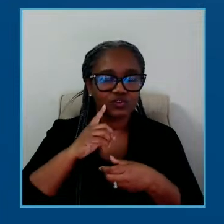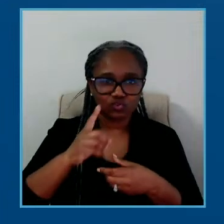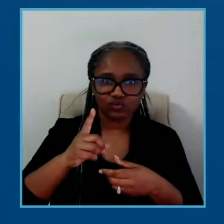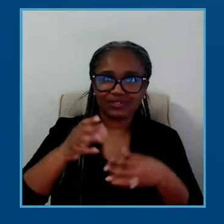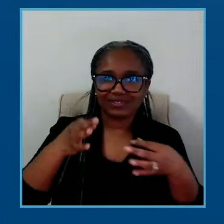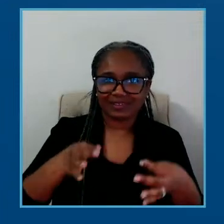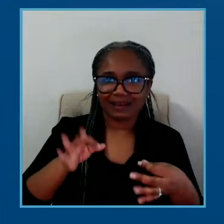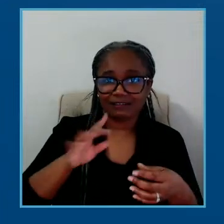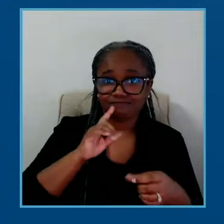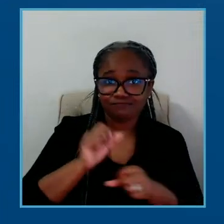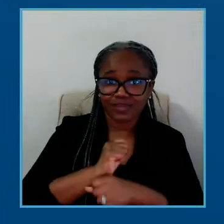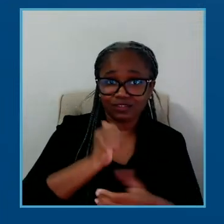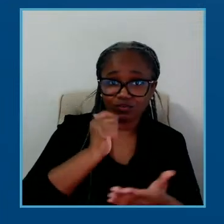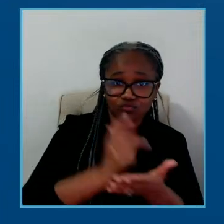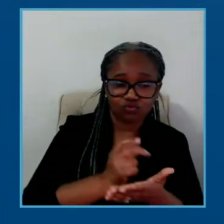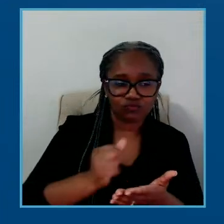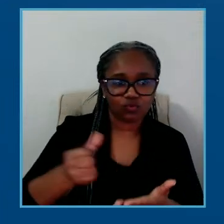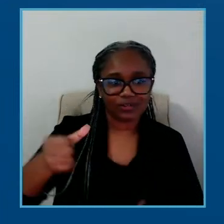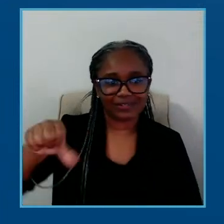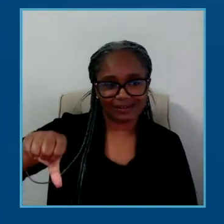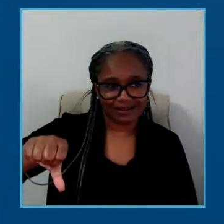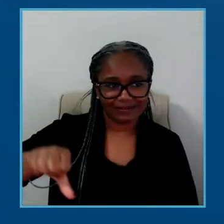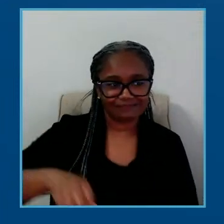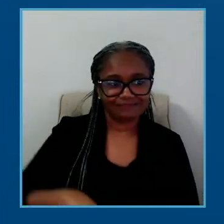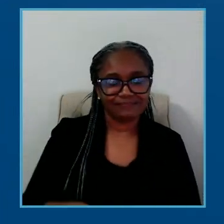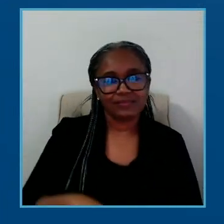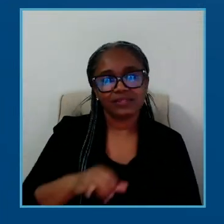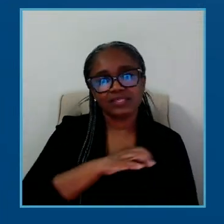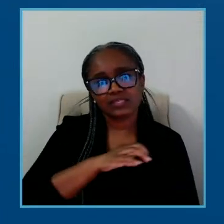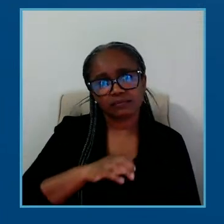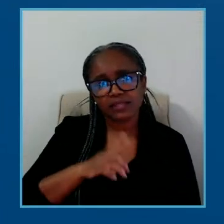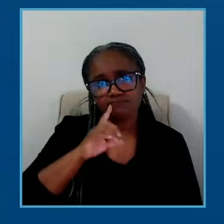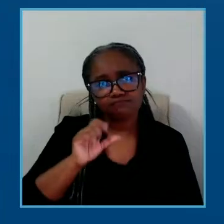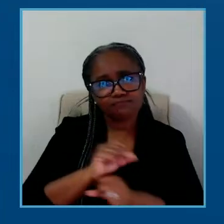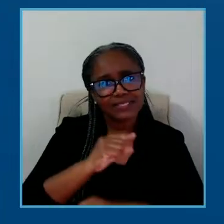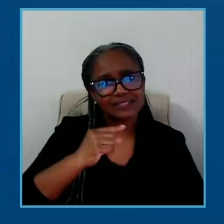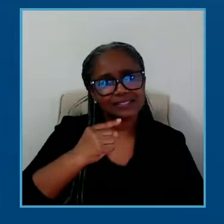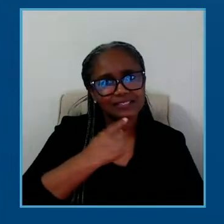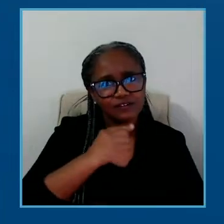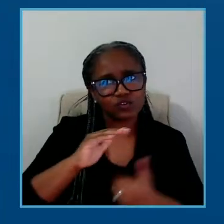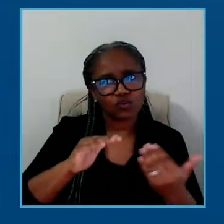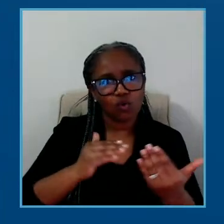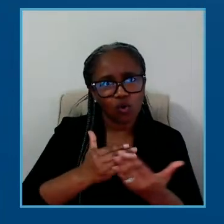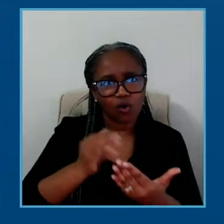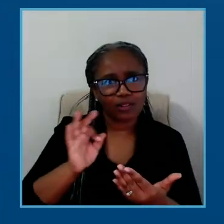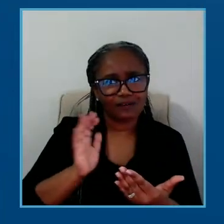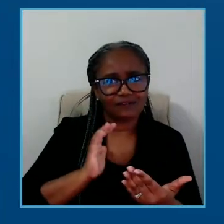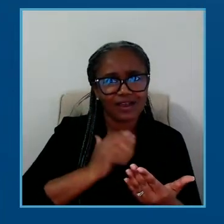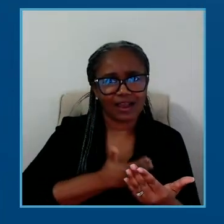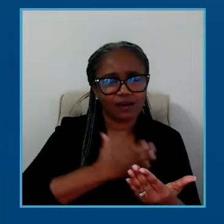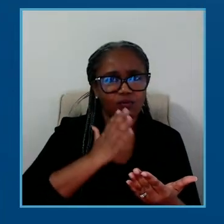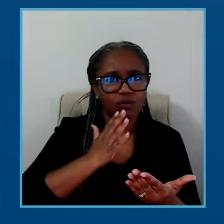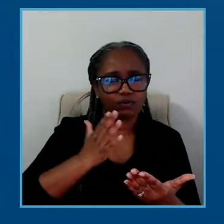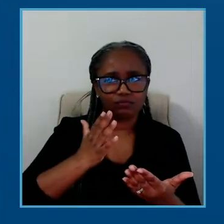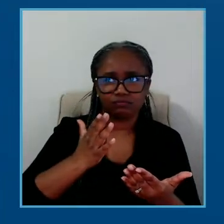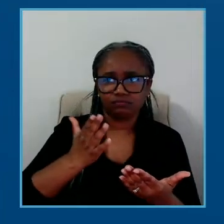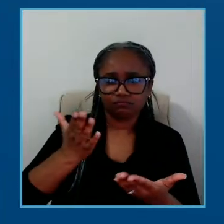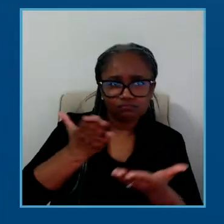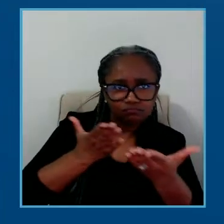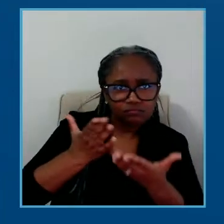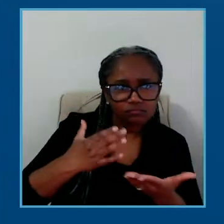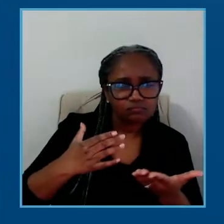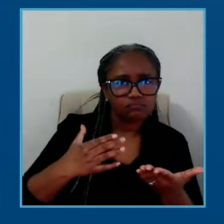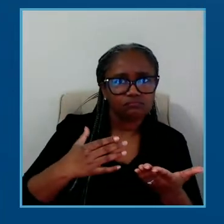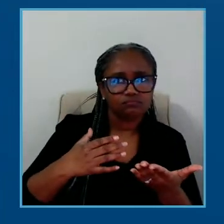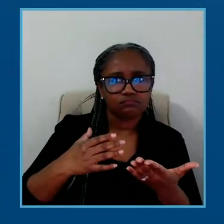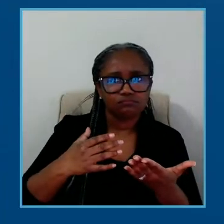make just and well-reasoned recommendations to our 400+ colleagues. This fact that we are